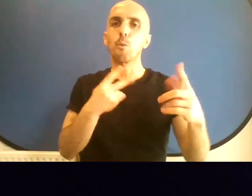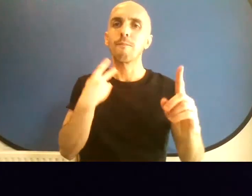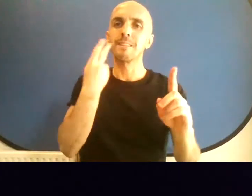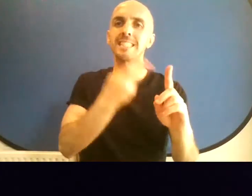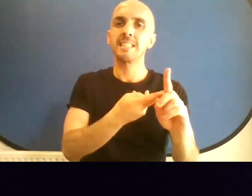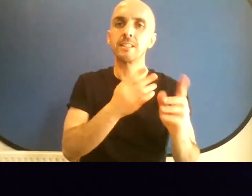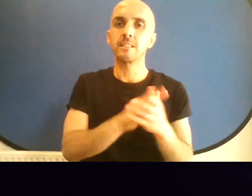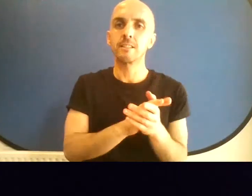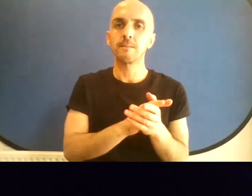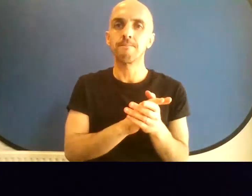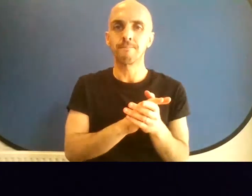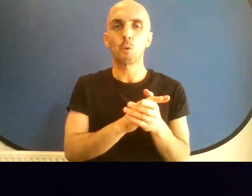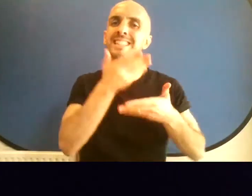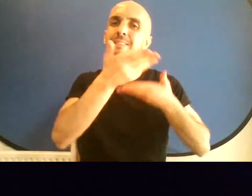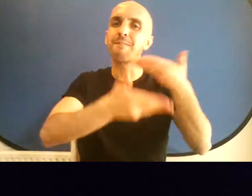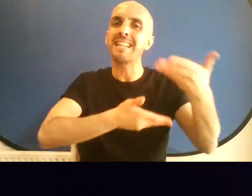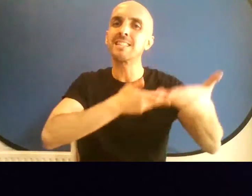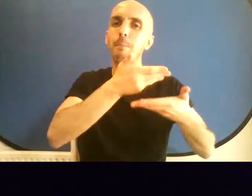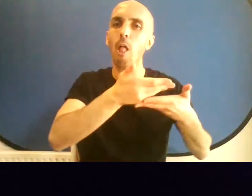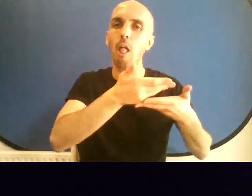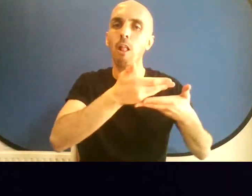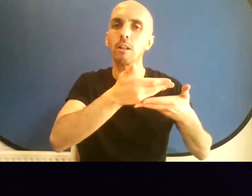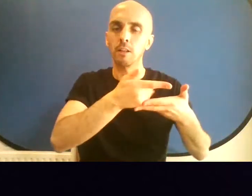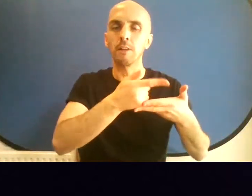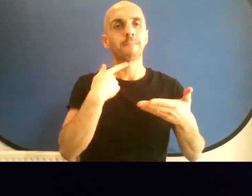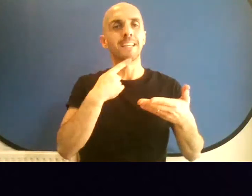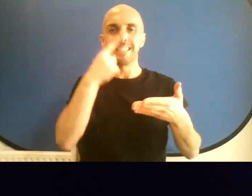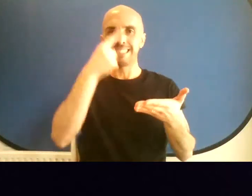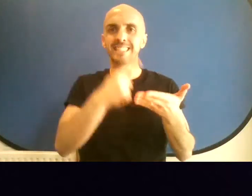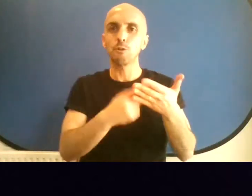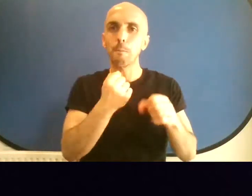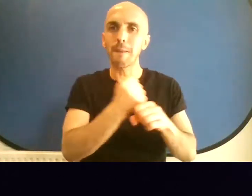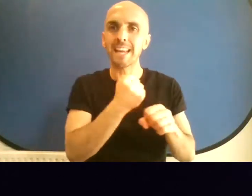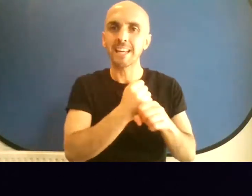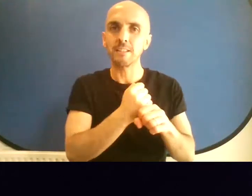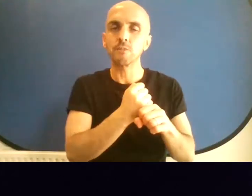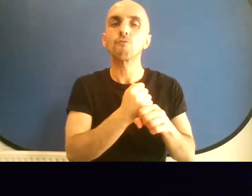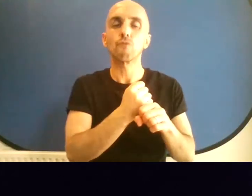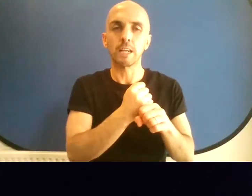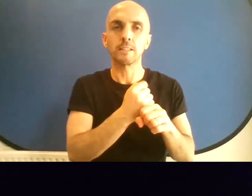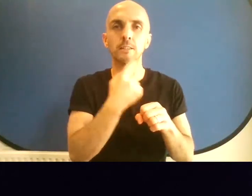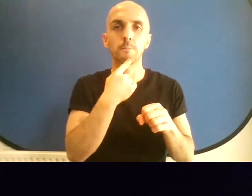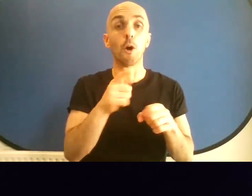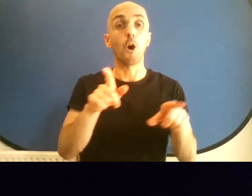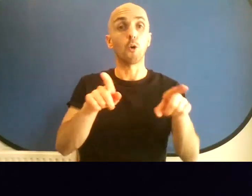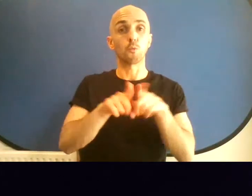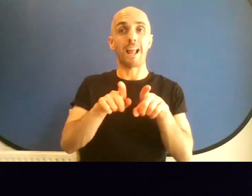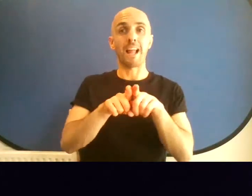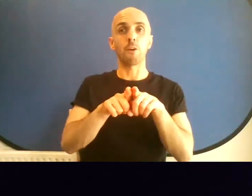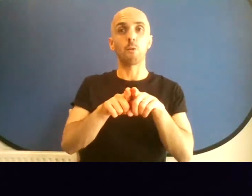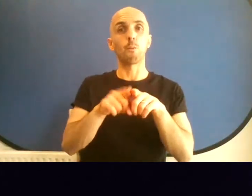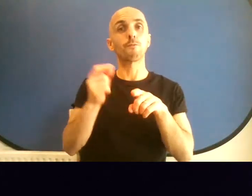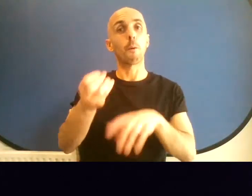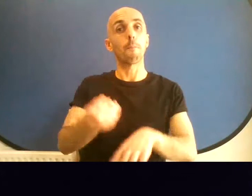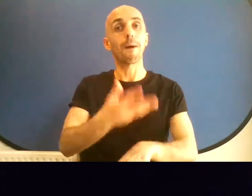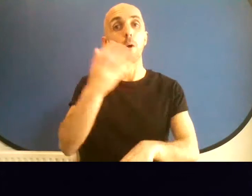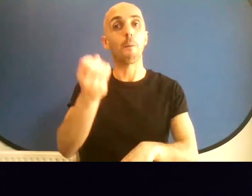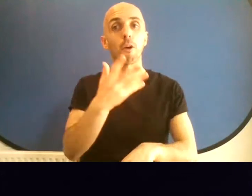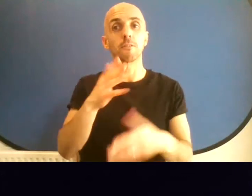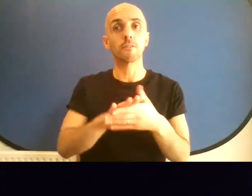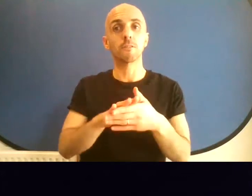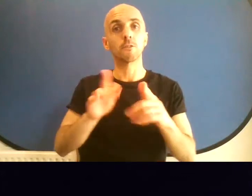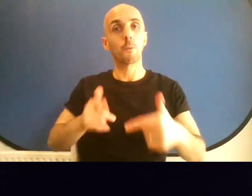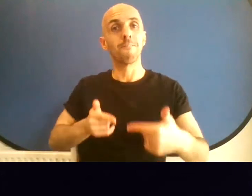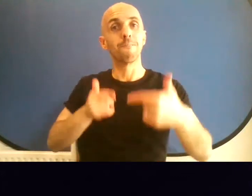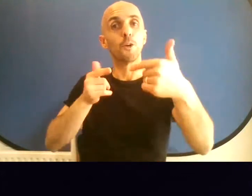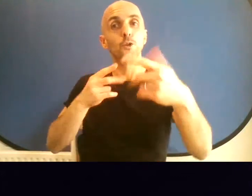making. But we just took that theme a little bit further. So we've used our PowerPoint to bring you on a virtual visit of the northeast of England. So all of your PowerPoints,